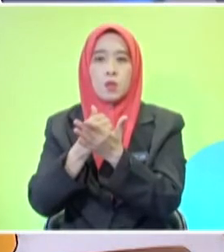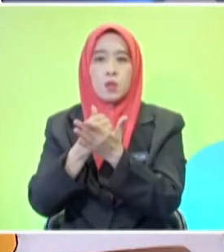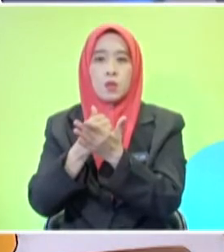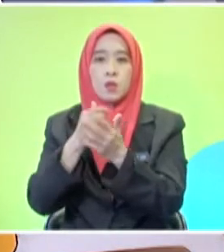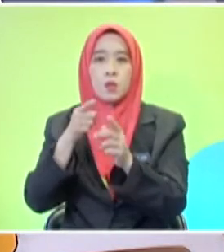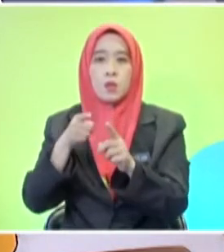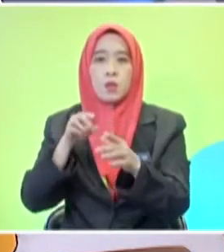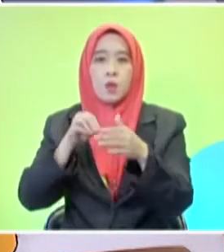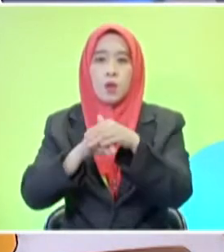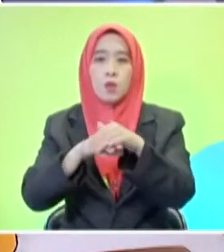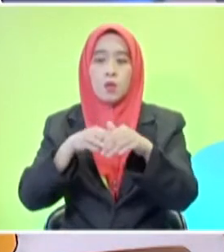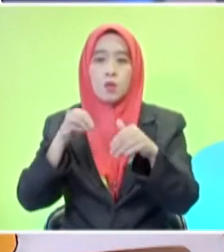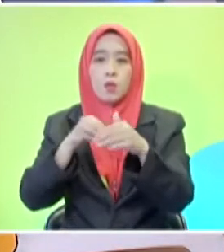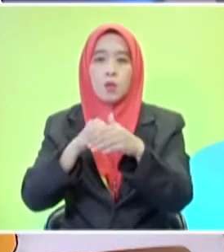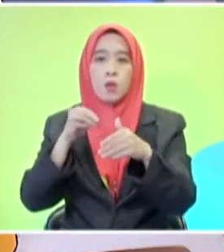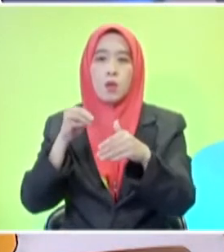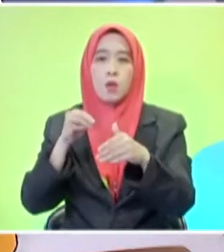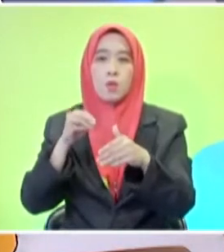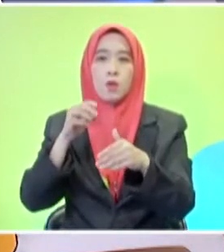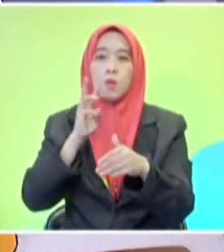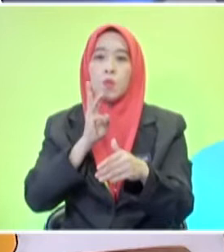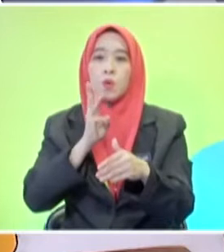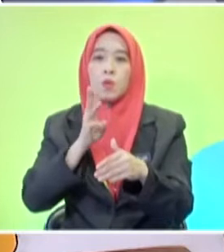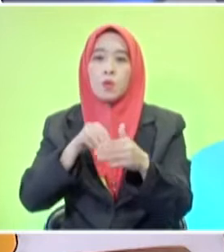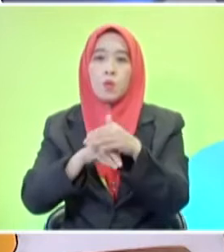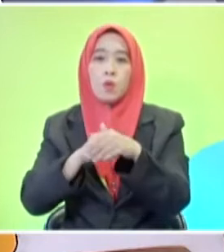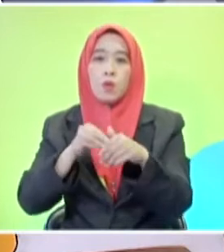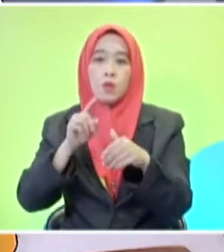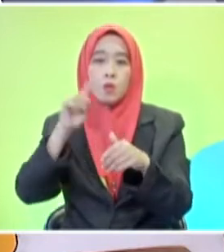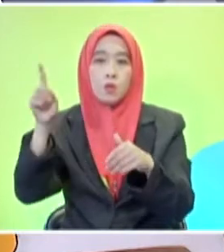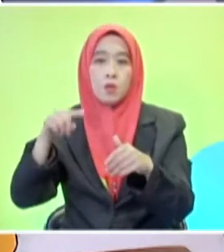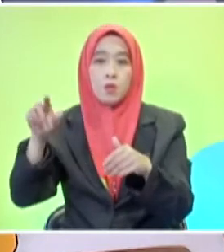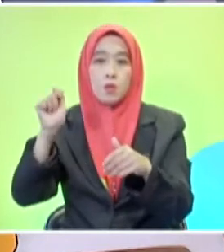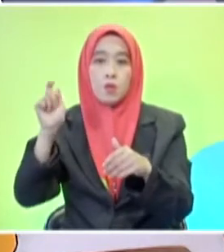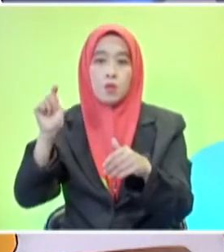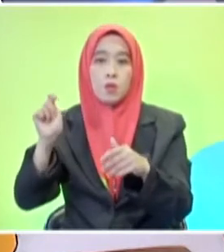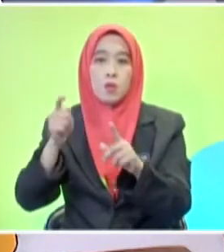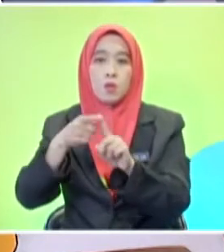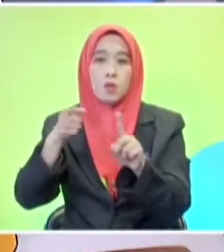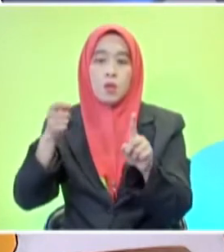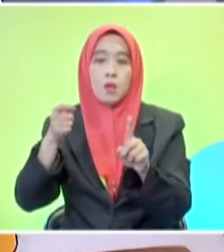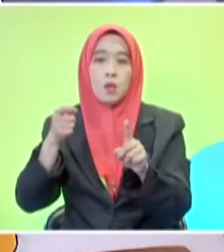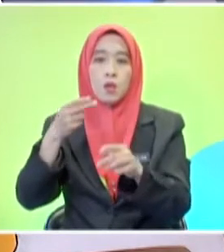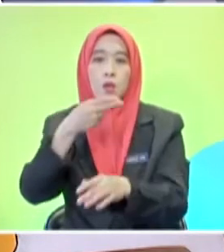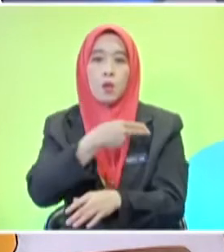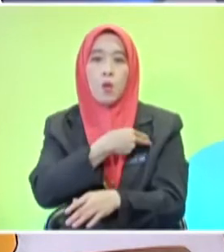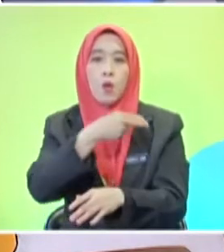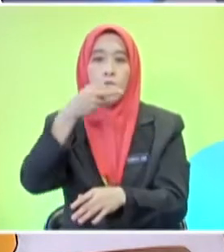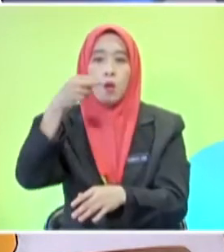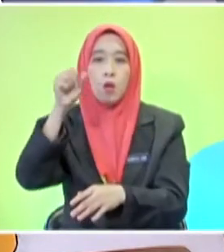absorb all the nutrients and water from the host plant. So eventually the host plant will die and